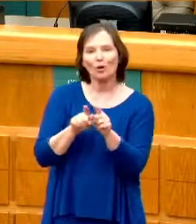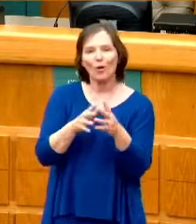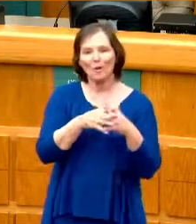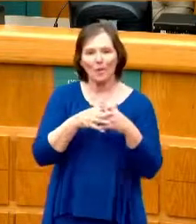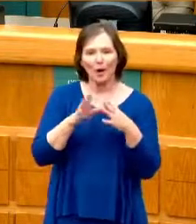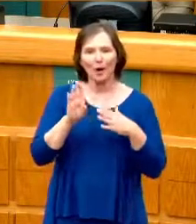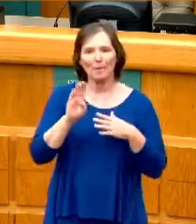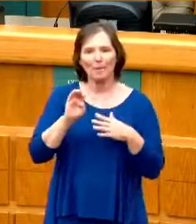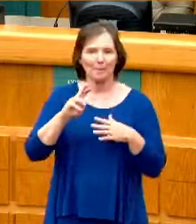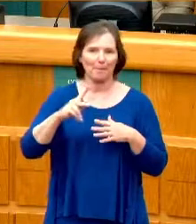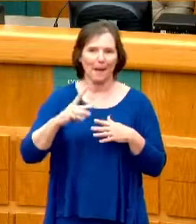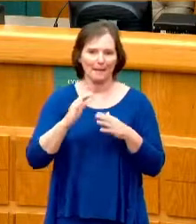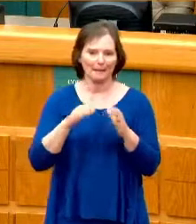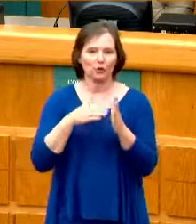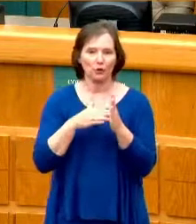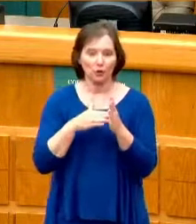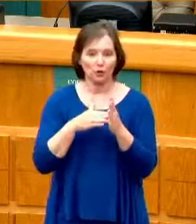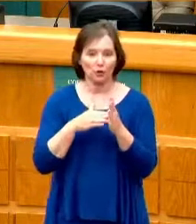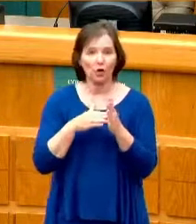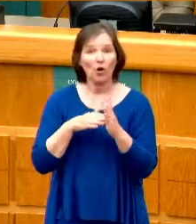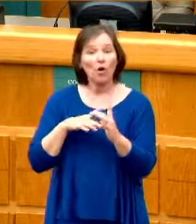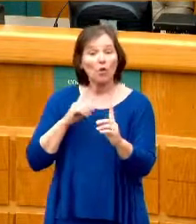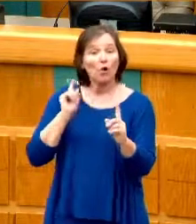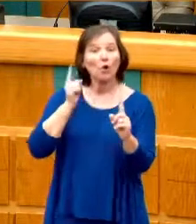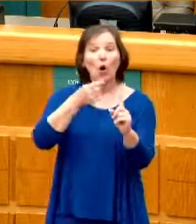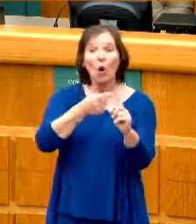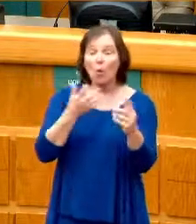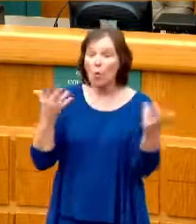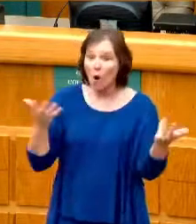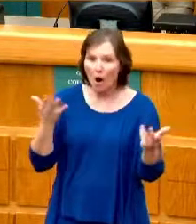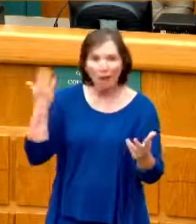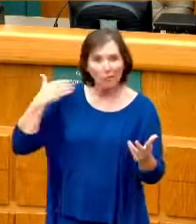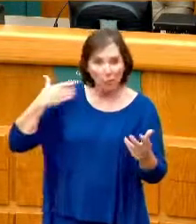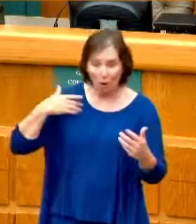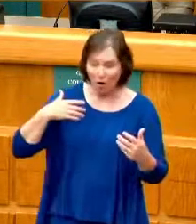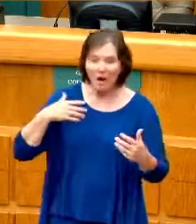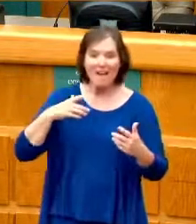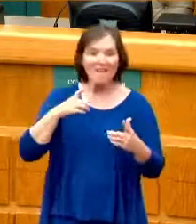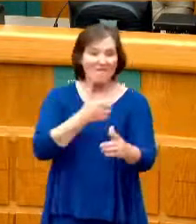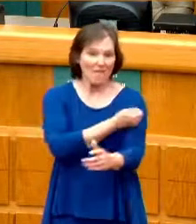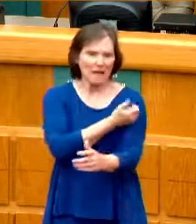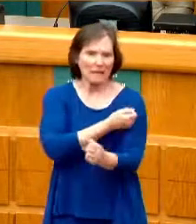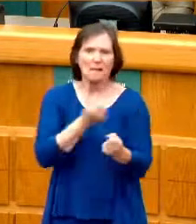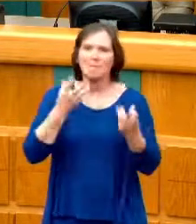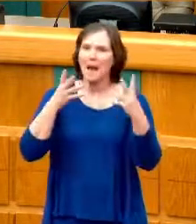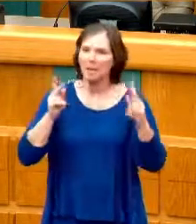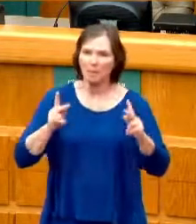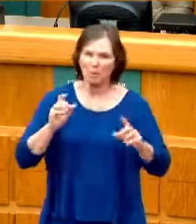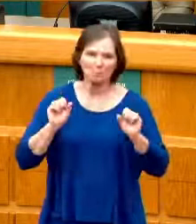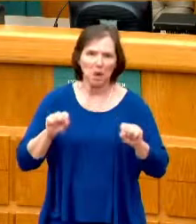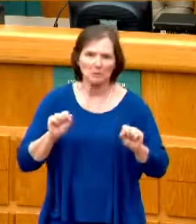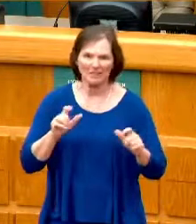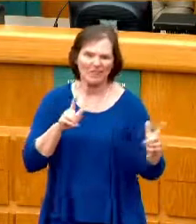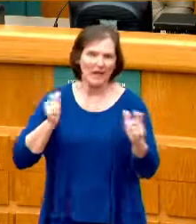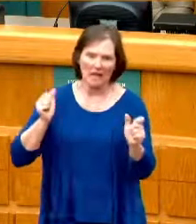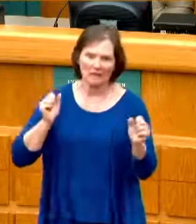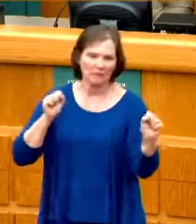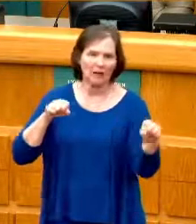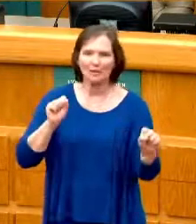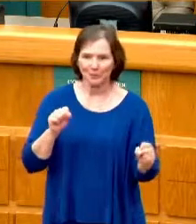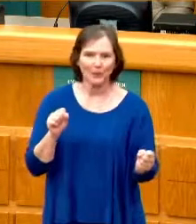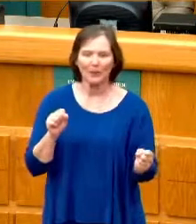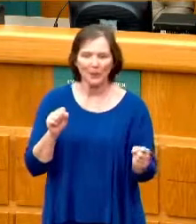possible. And we did. And I'm incredibly proud of the efforts of this team, City County Health Department, to